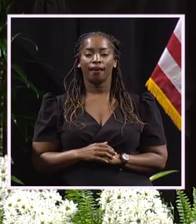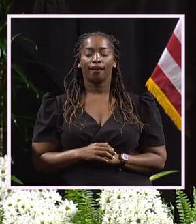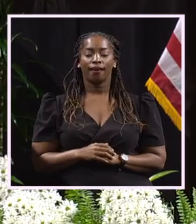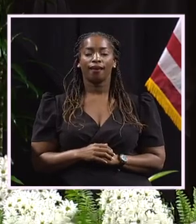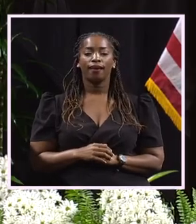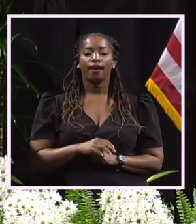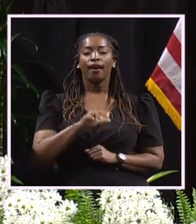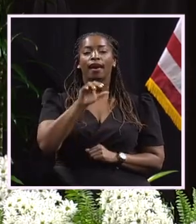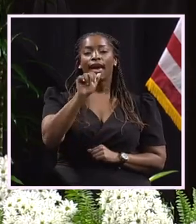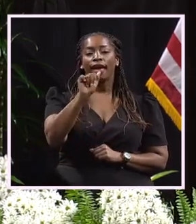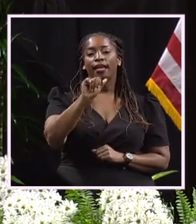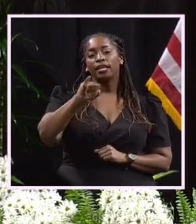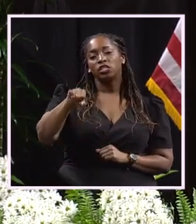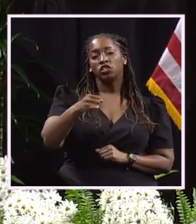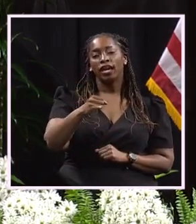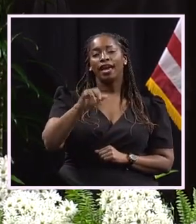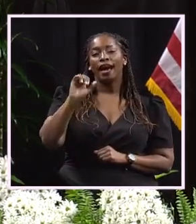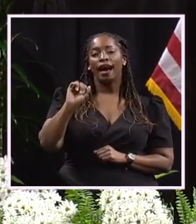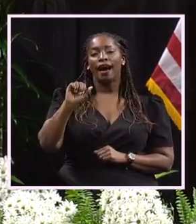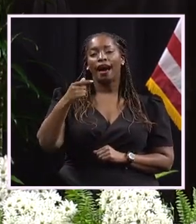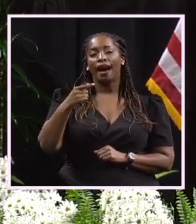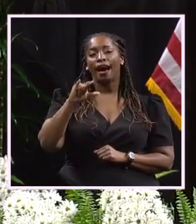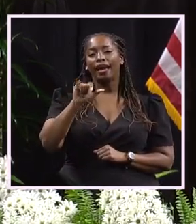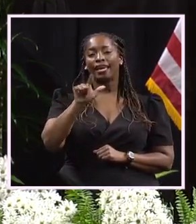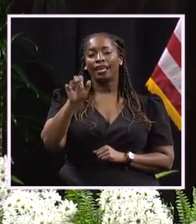Aiden J. Avilar,